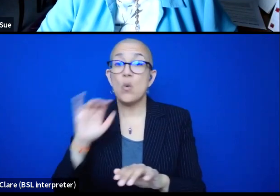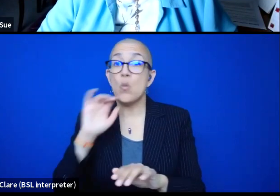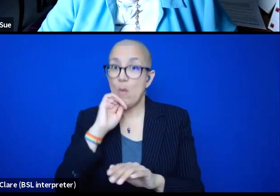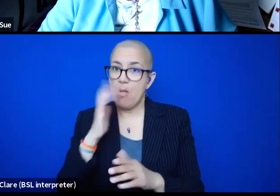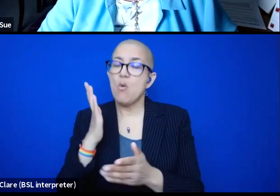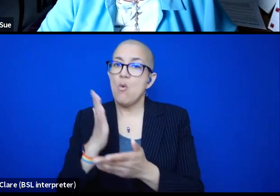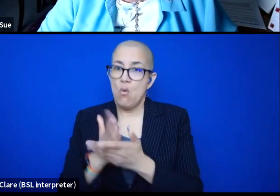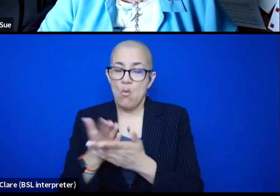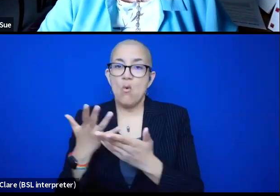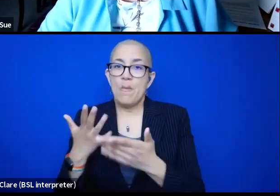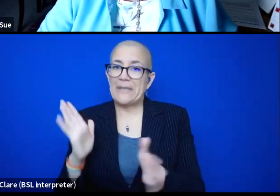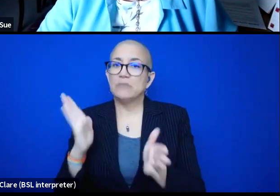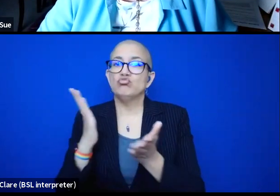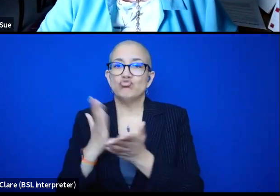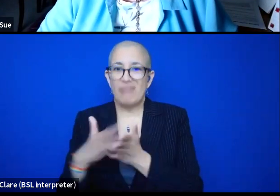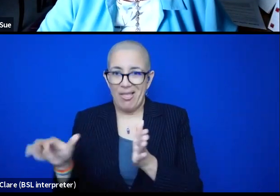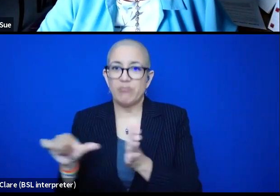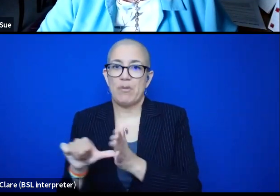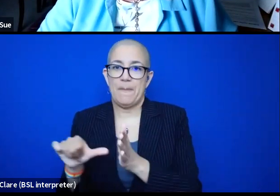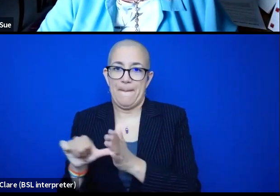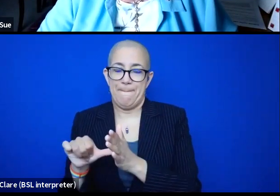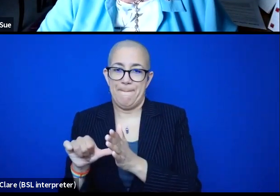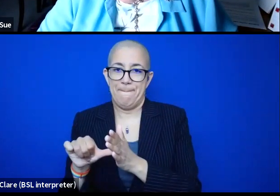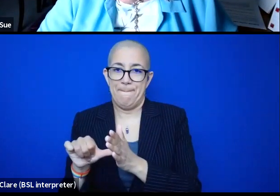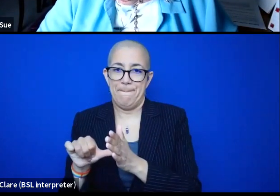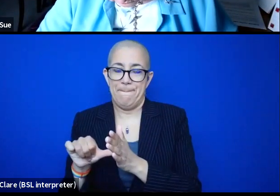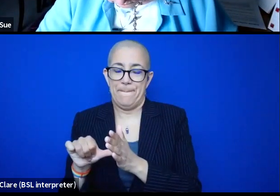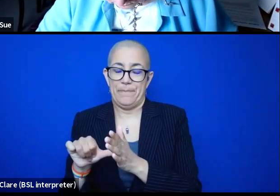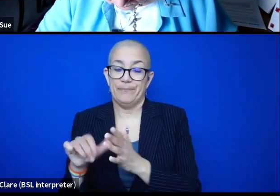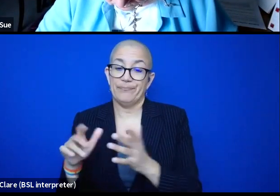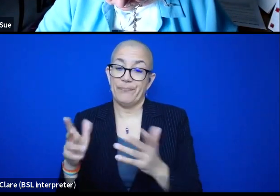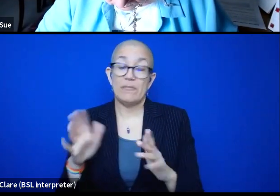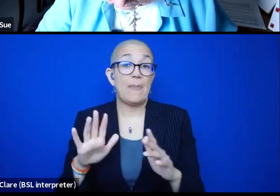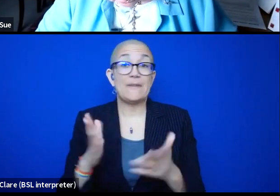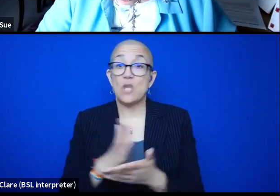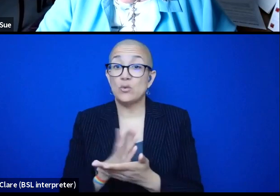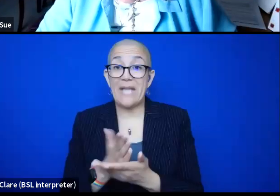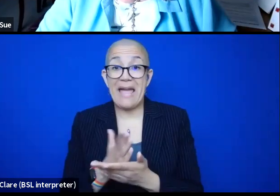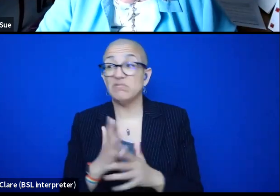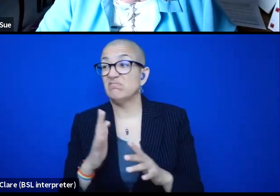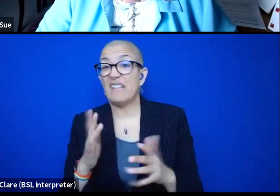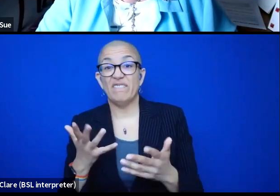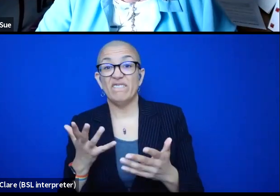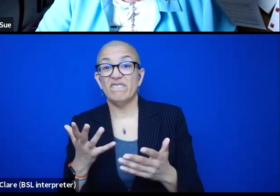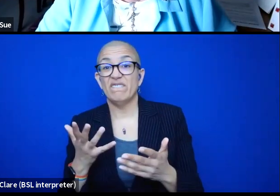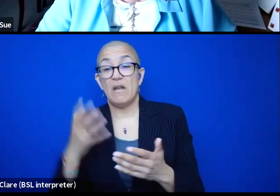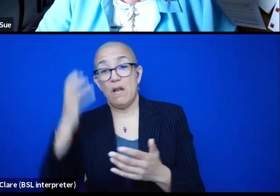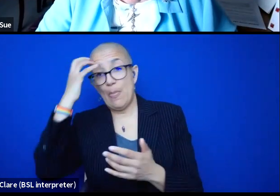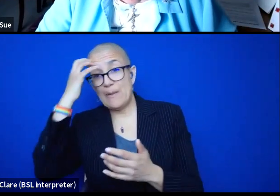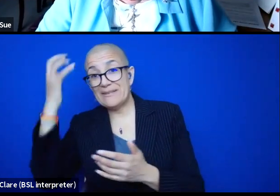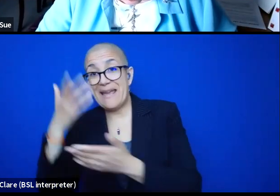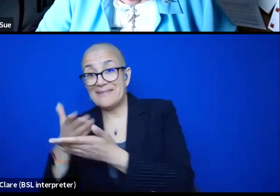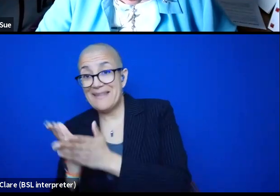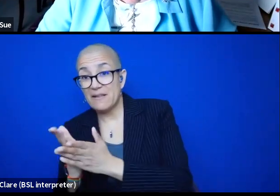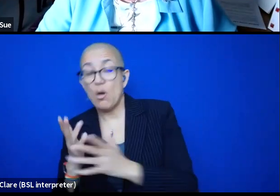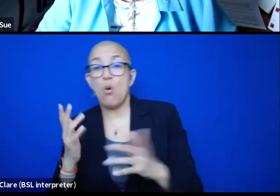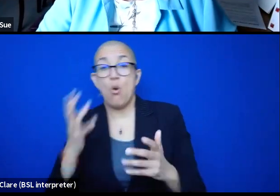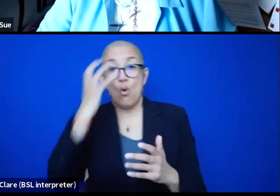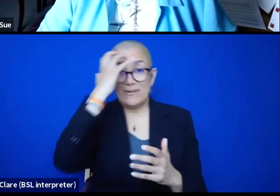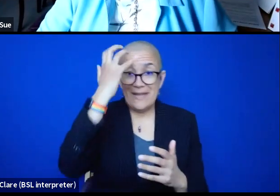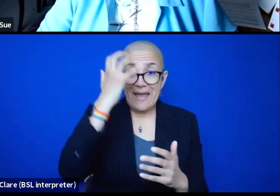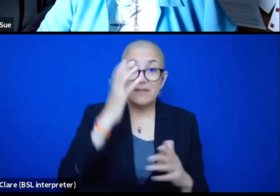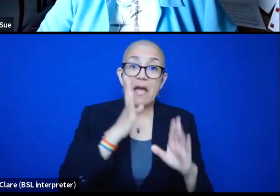problems. So there is no doubt, whether it's within the state sector or between the state and private, there's no doubt